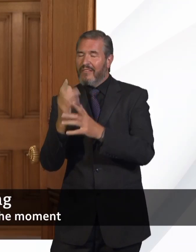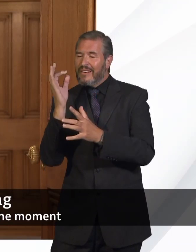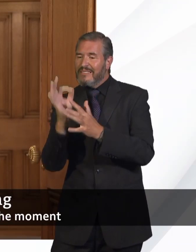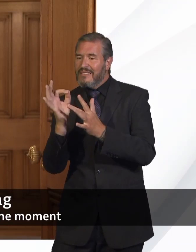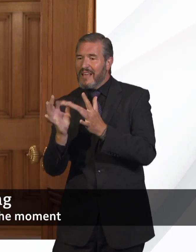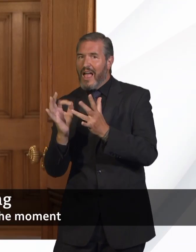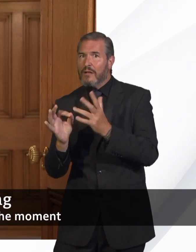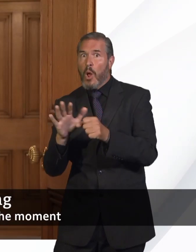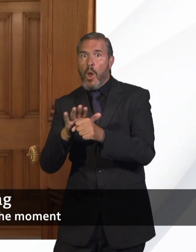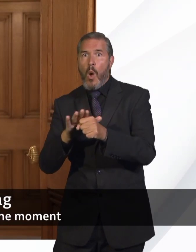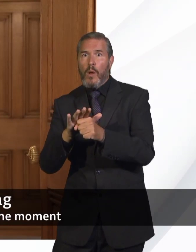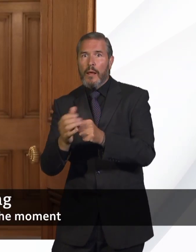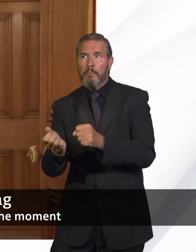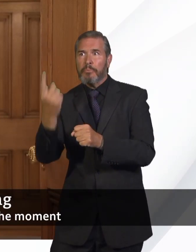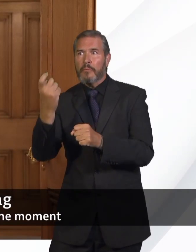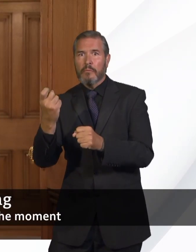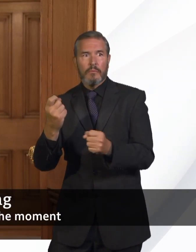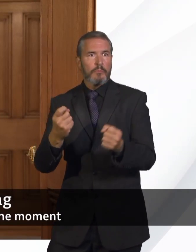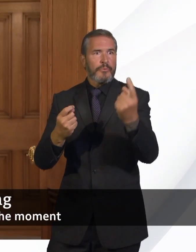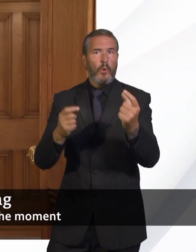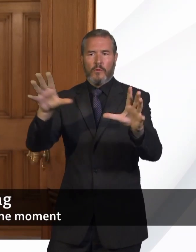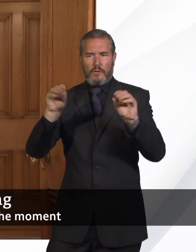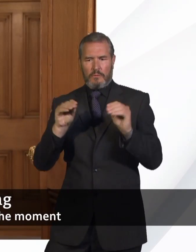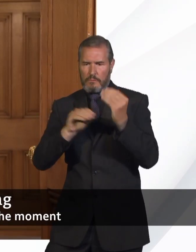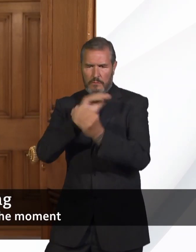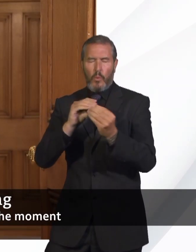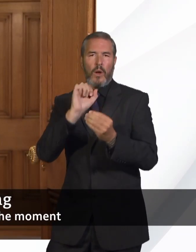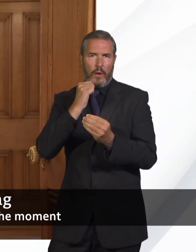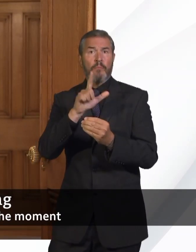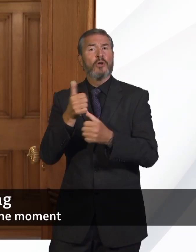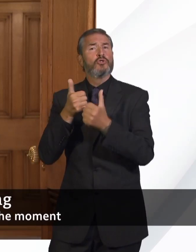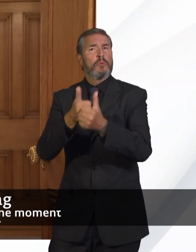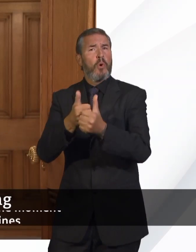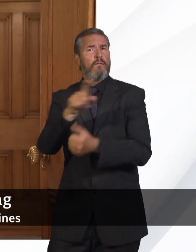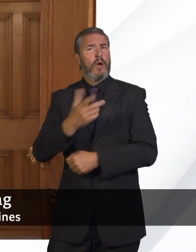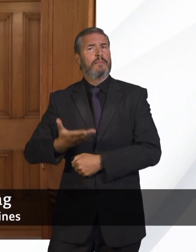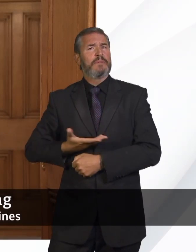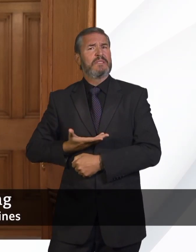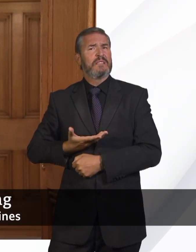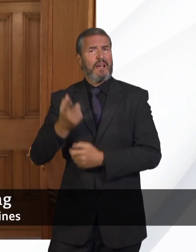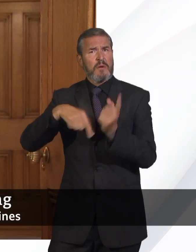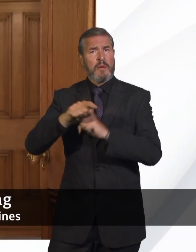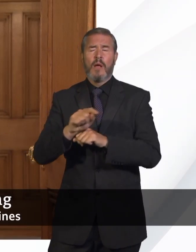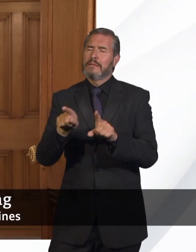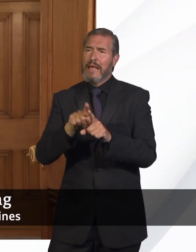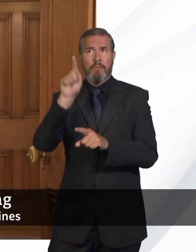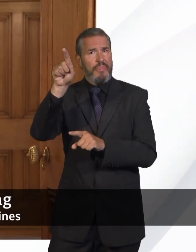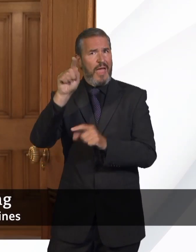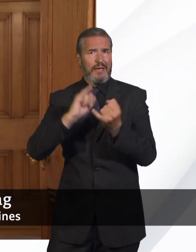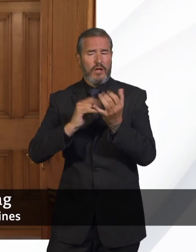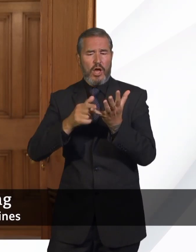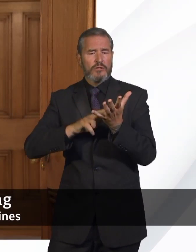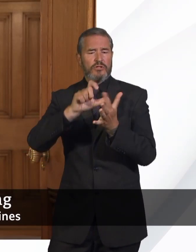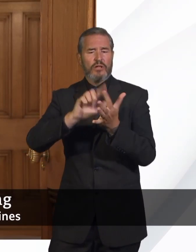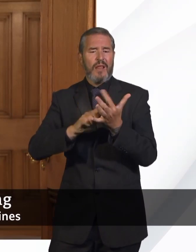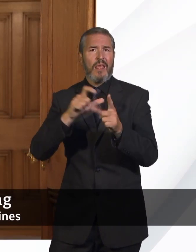detailed information is available. And in terms of support packages, as in Sunderland, as in